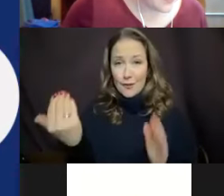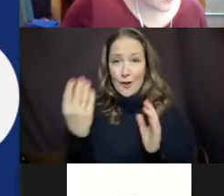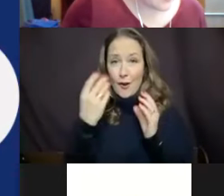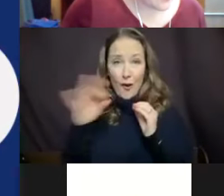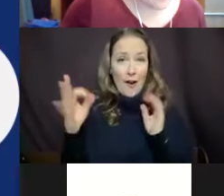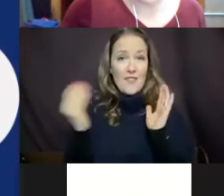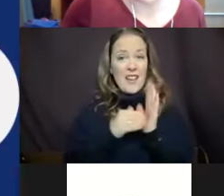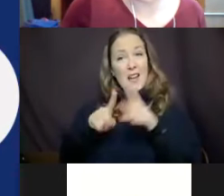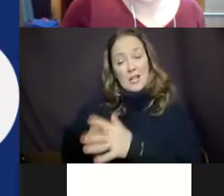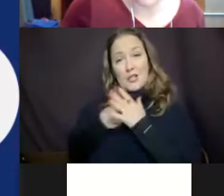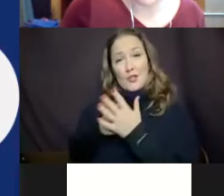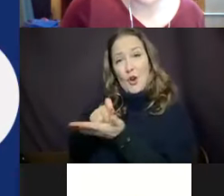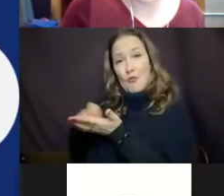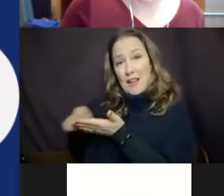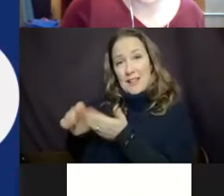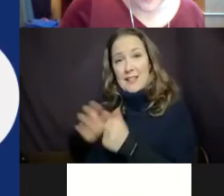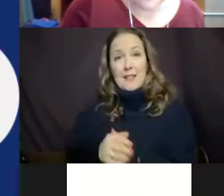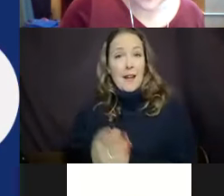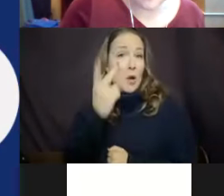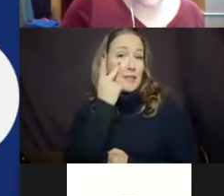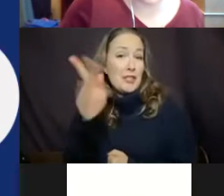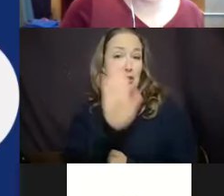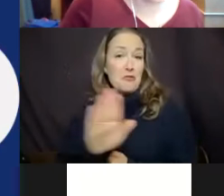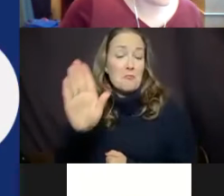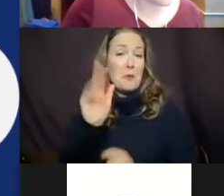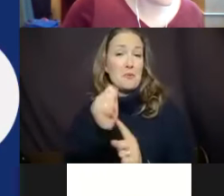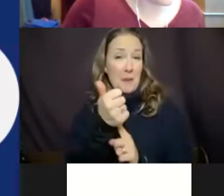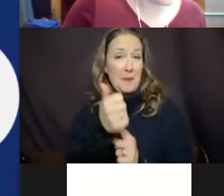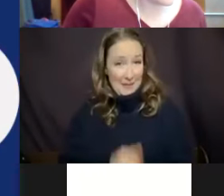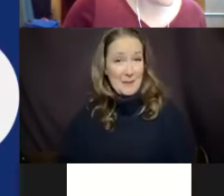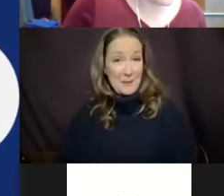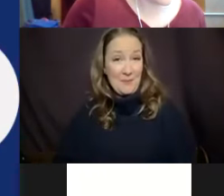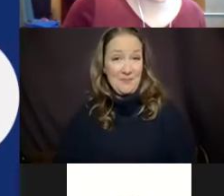writing. I'll see you all in 10 minutes.